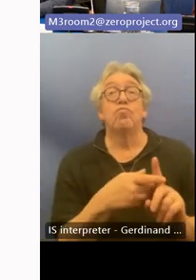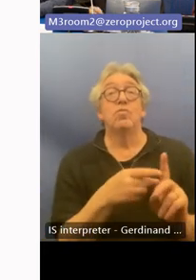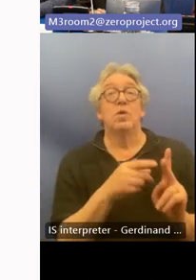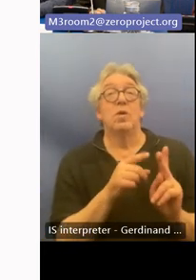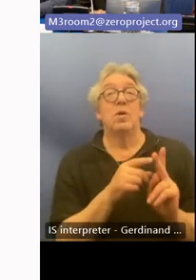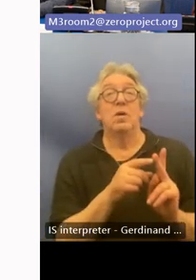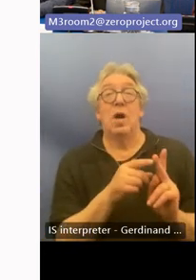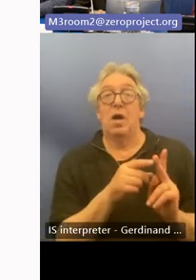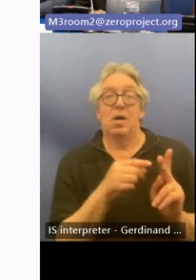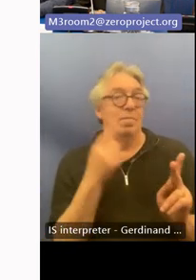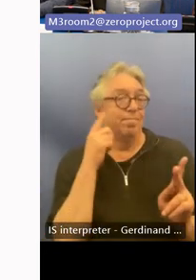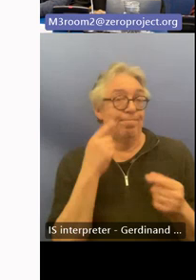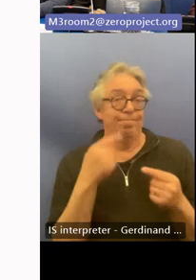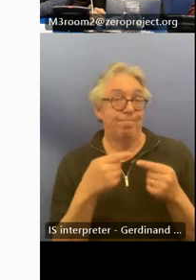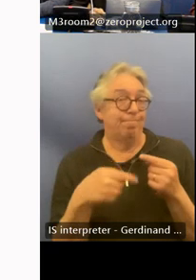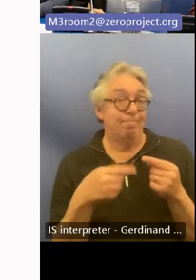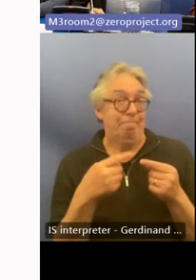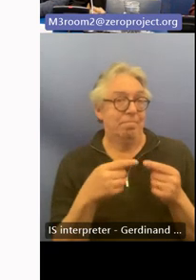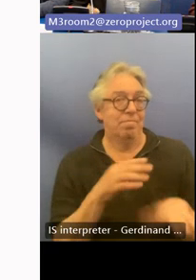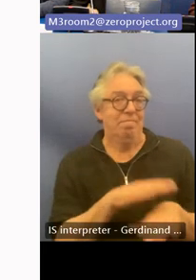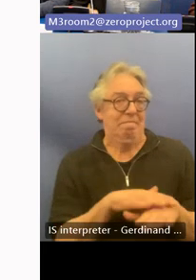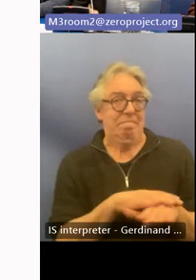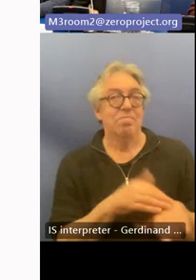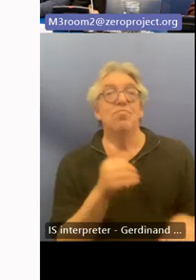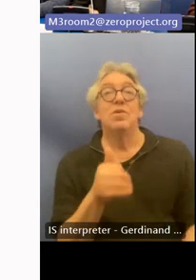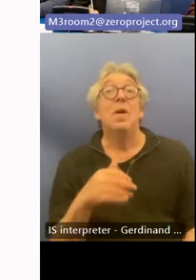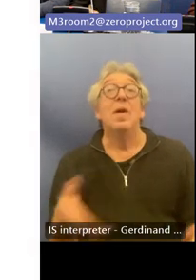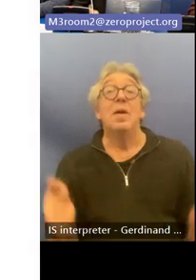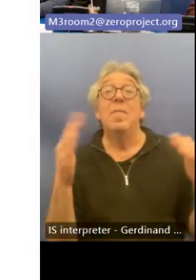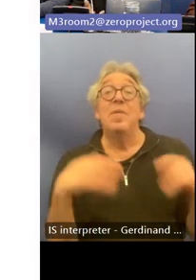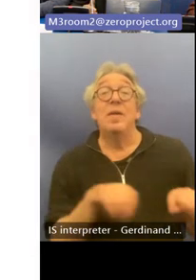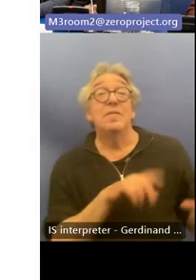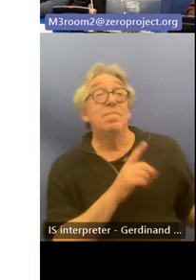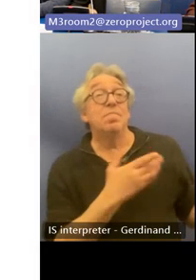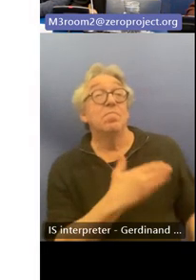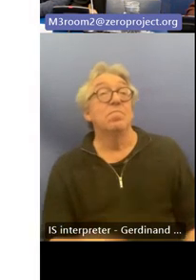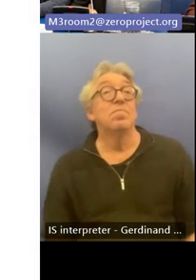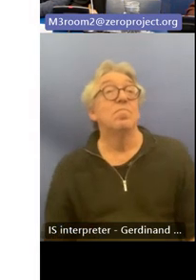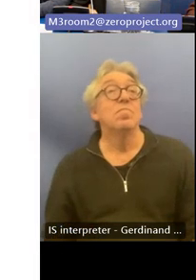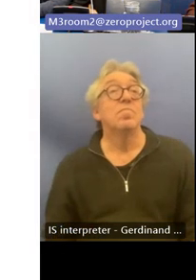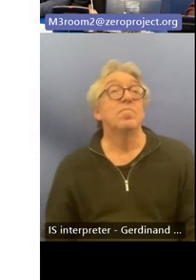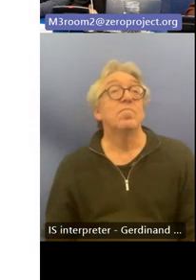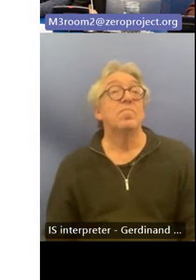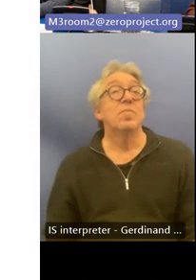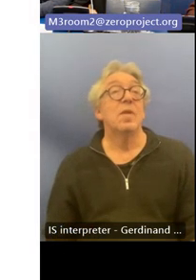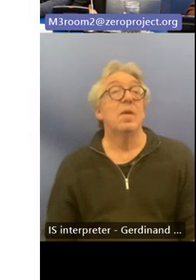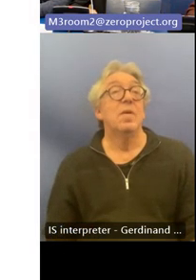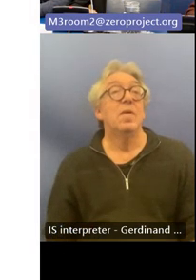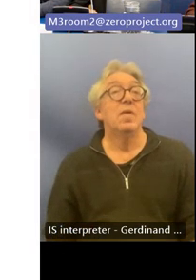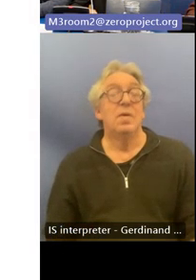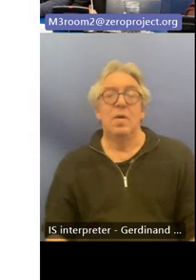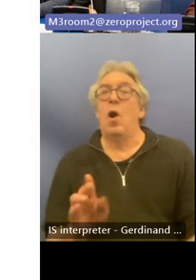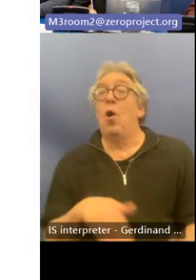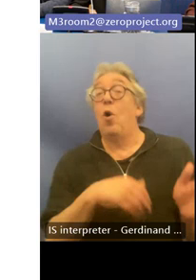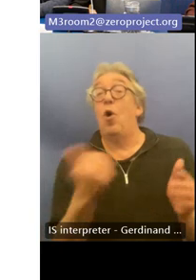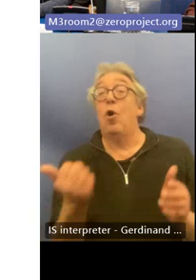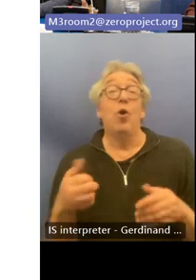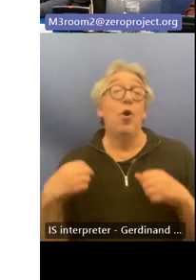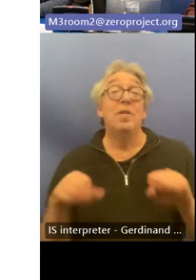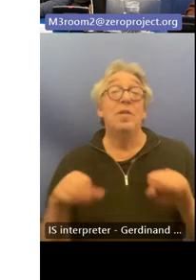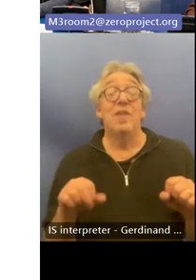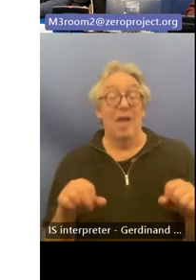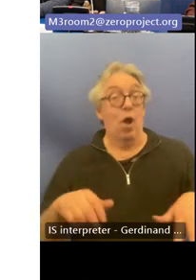recycle. Okay. Next, please. Some photo of other of activity of sewing